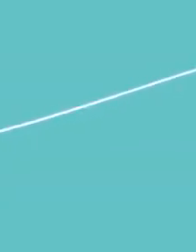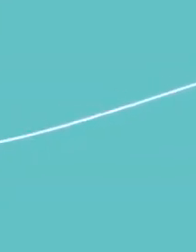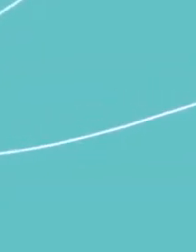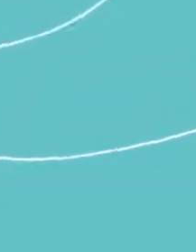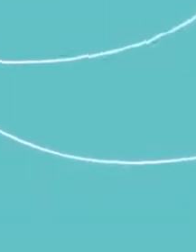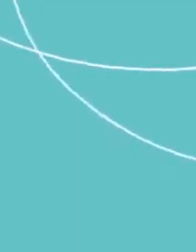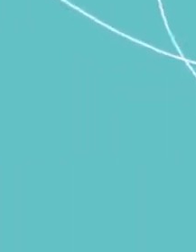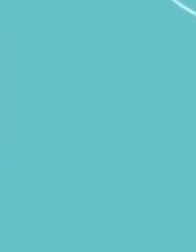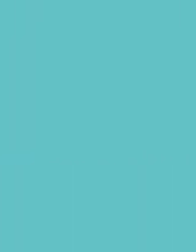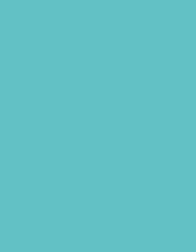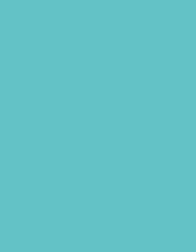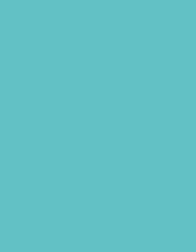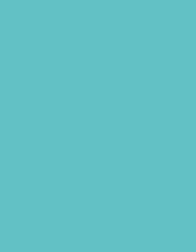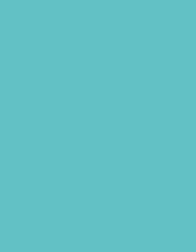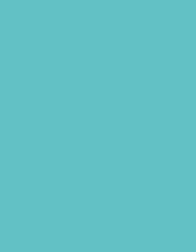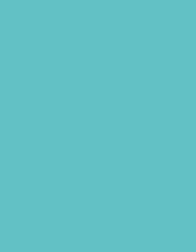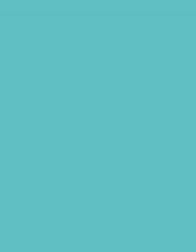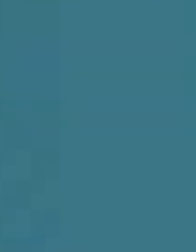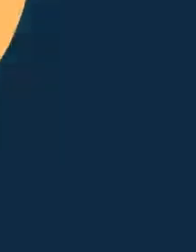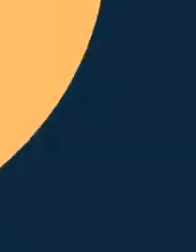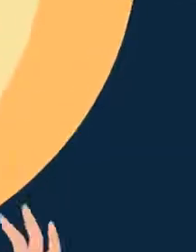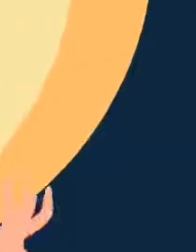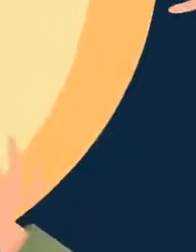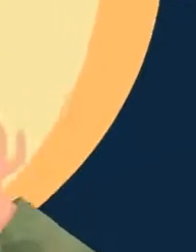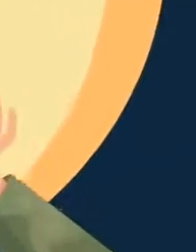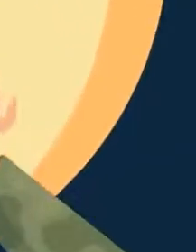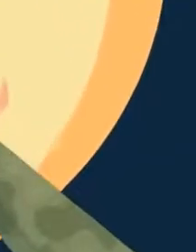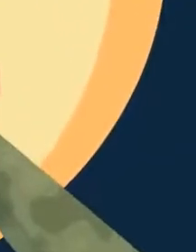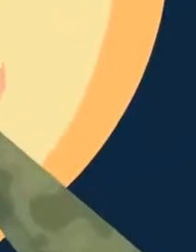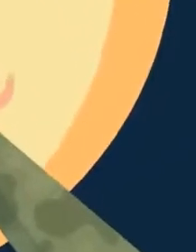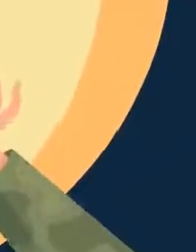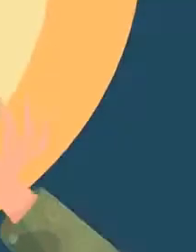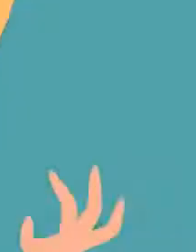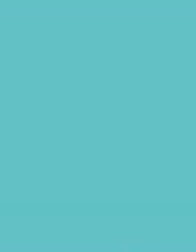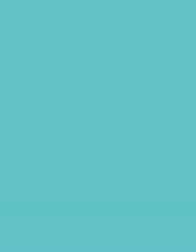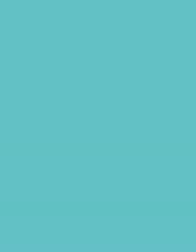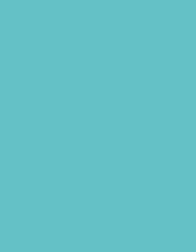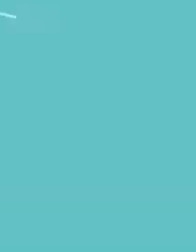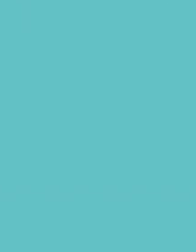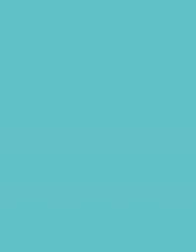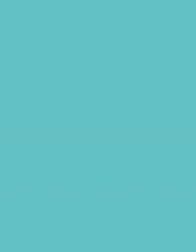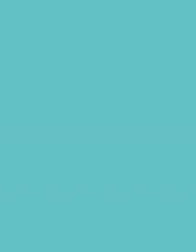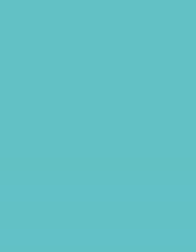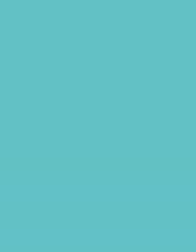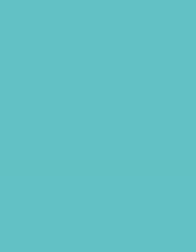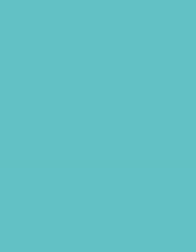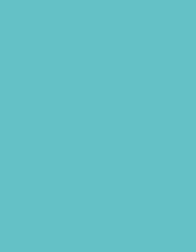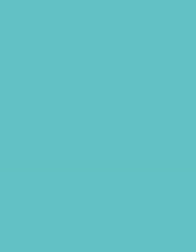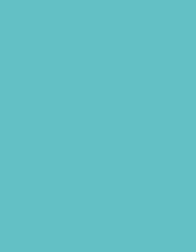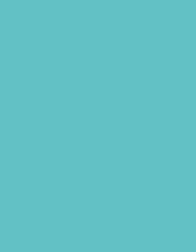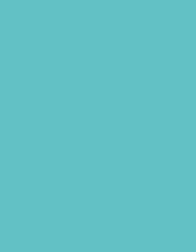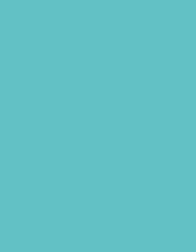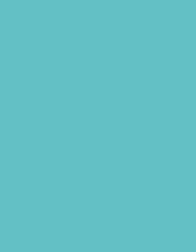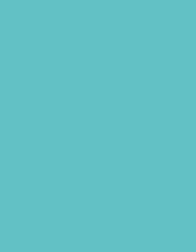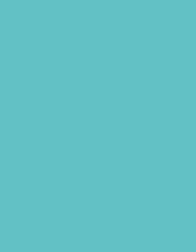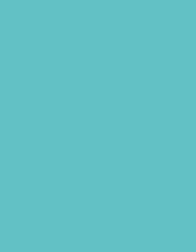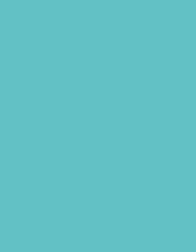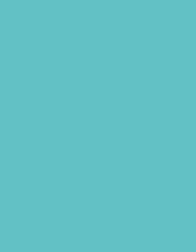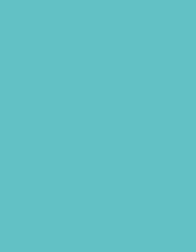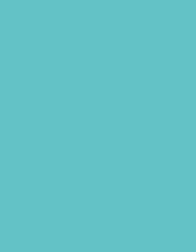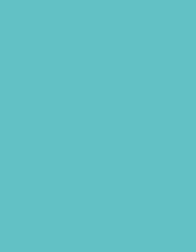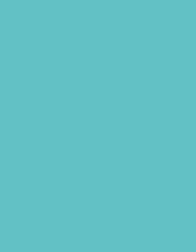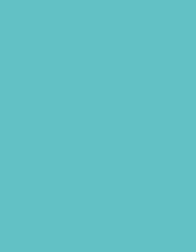and authorized by the Statistics Act. The information is confidential and cannot be shared with any law enforcement